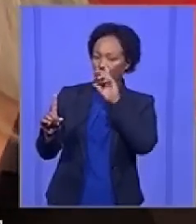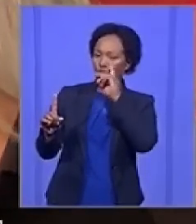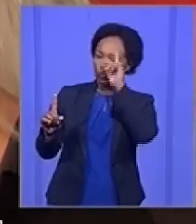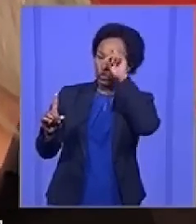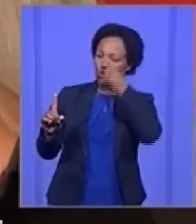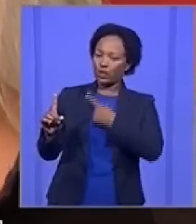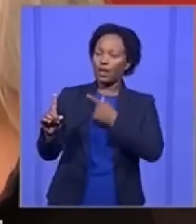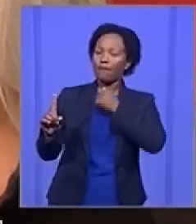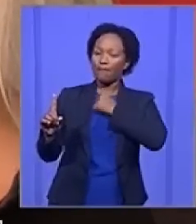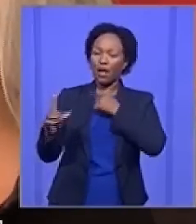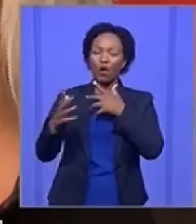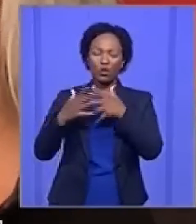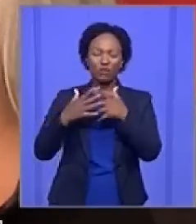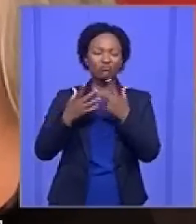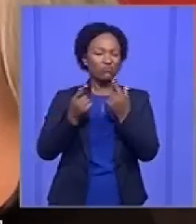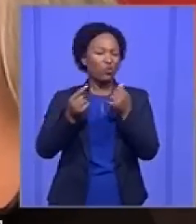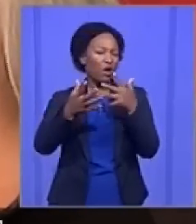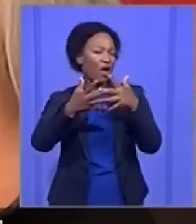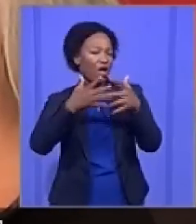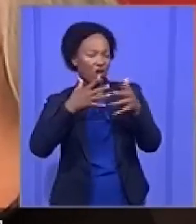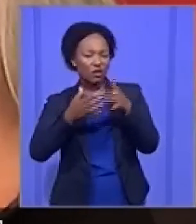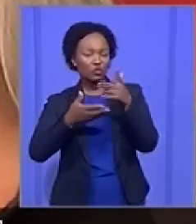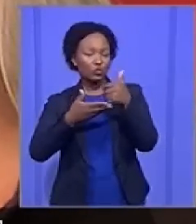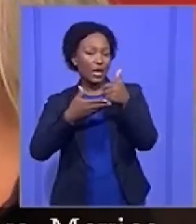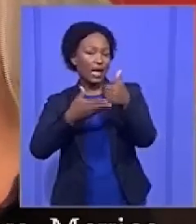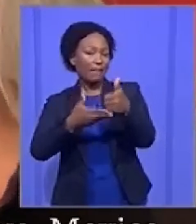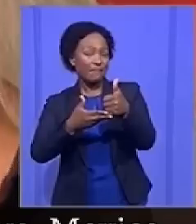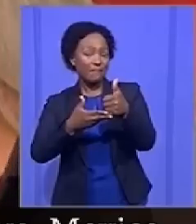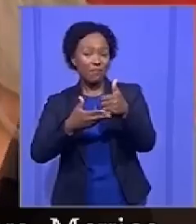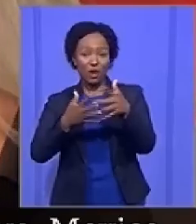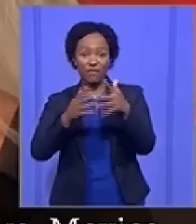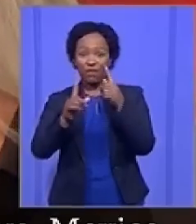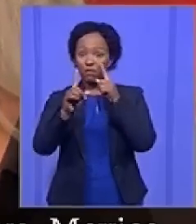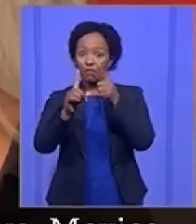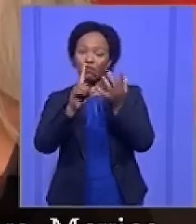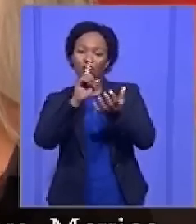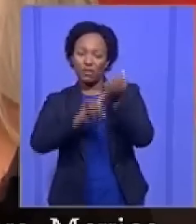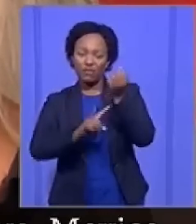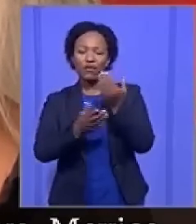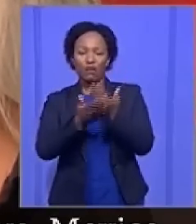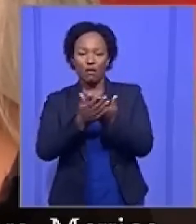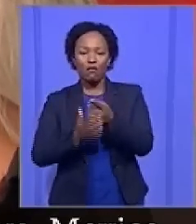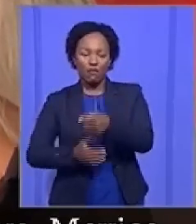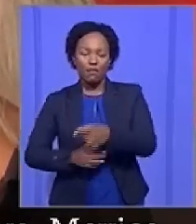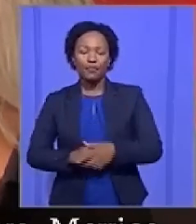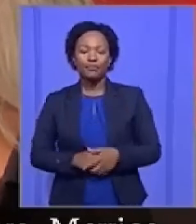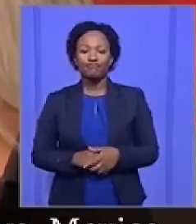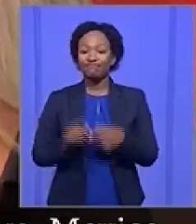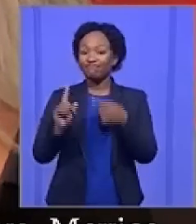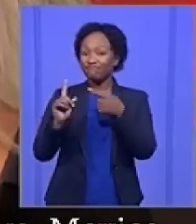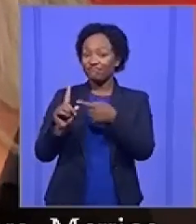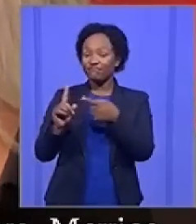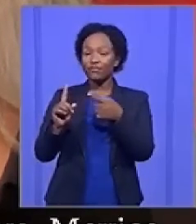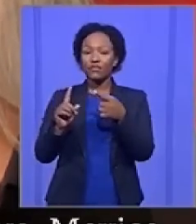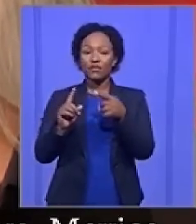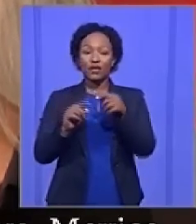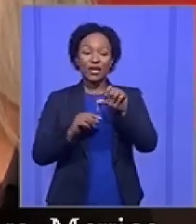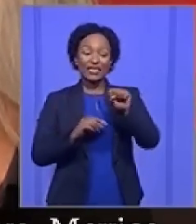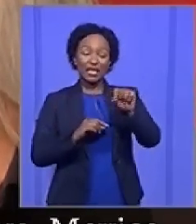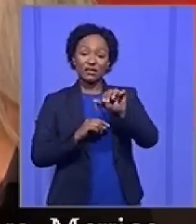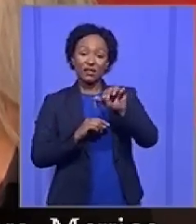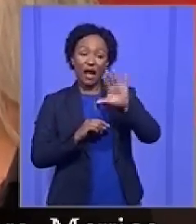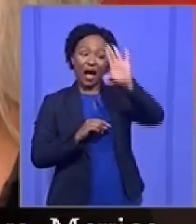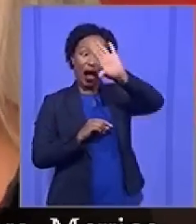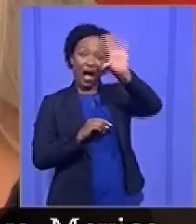her to make her, to help her to achieve what she deserves. You know, she is #1 in Africa, #10